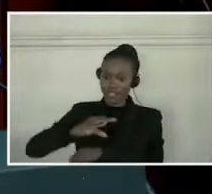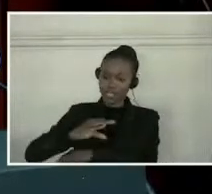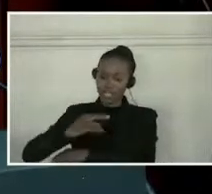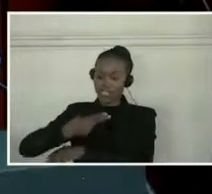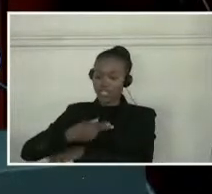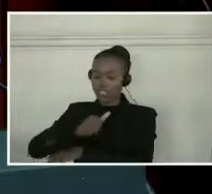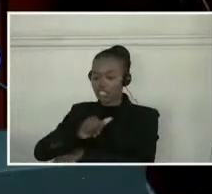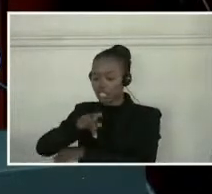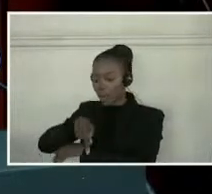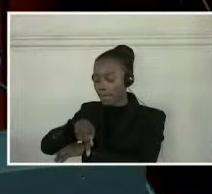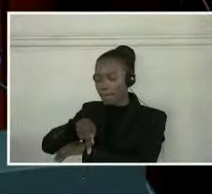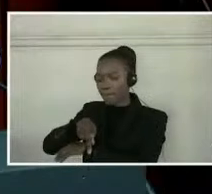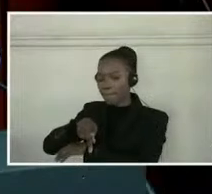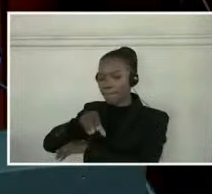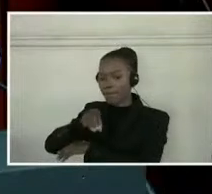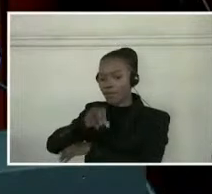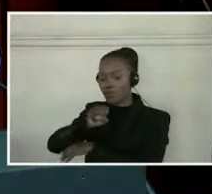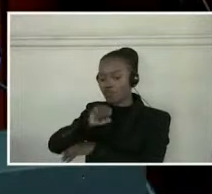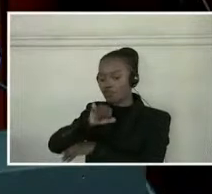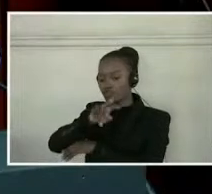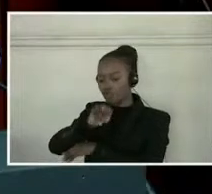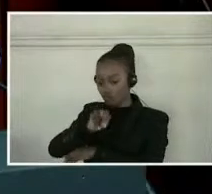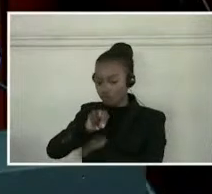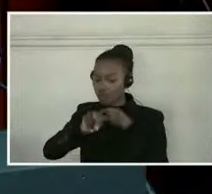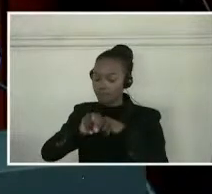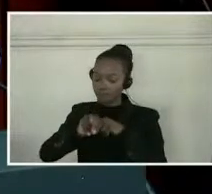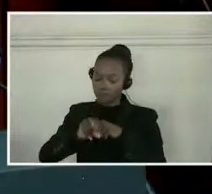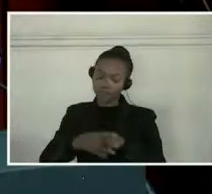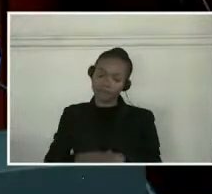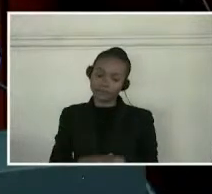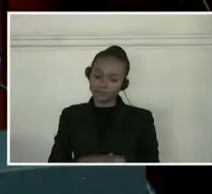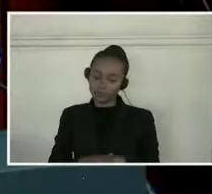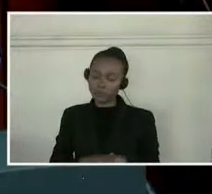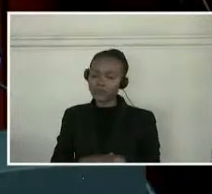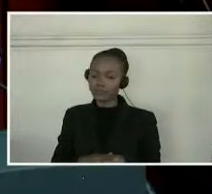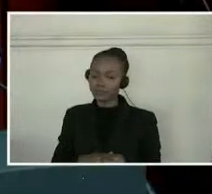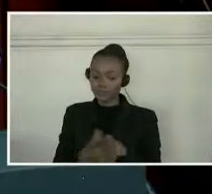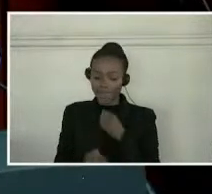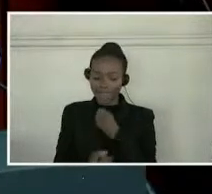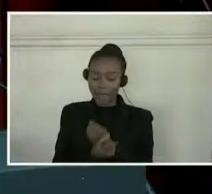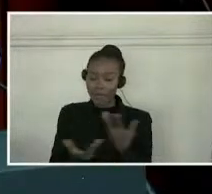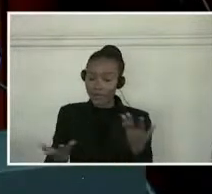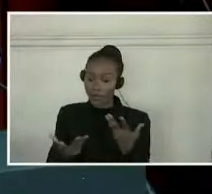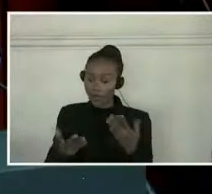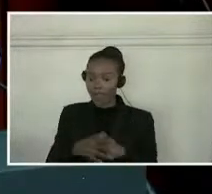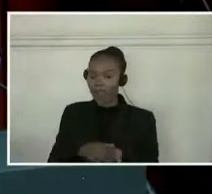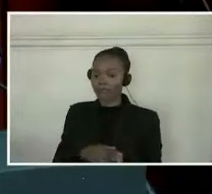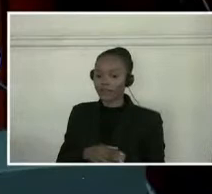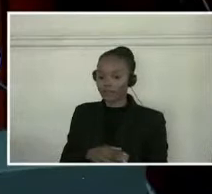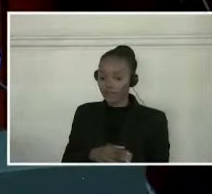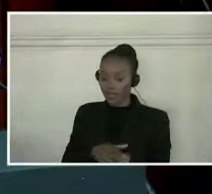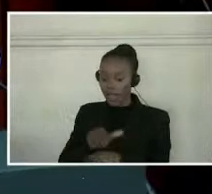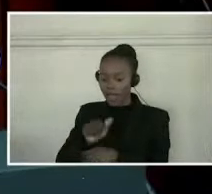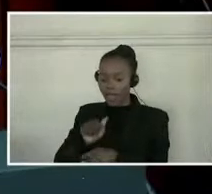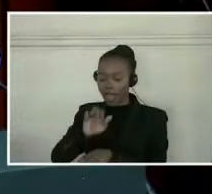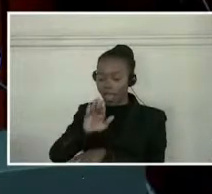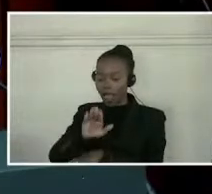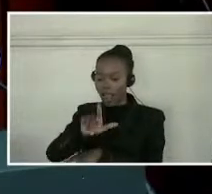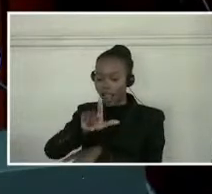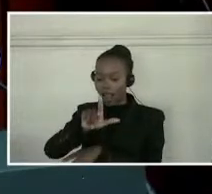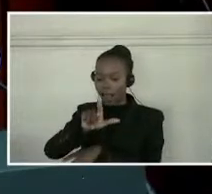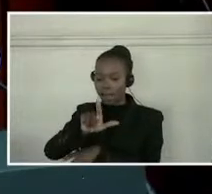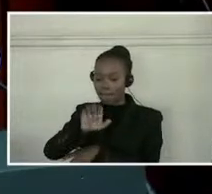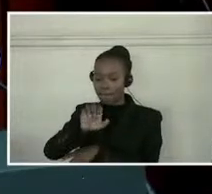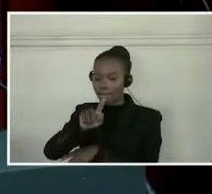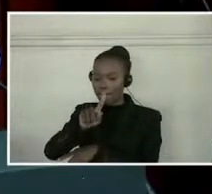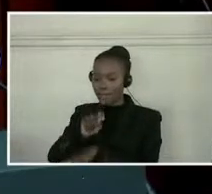the event will be staged at english albert liutuli international convention center at the end of may we